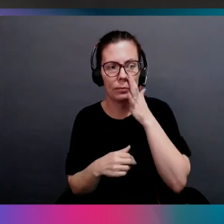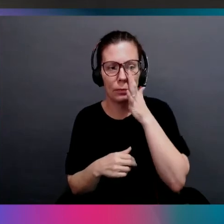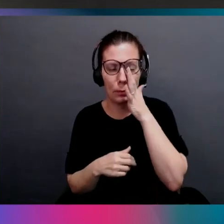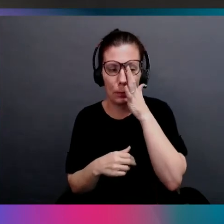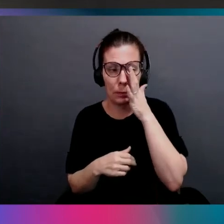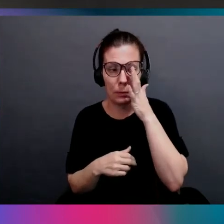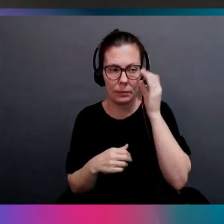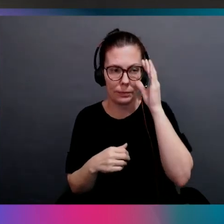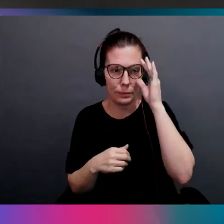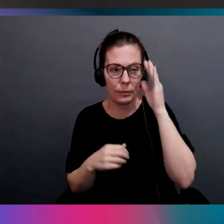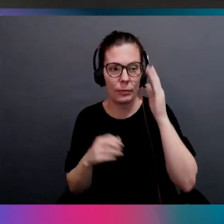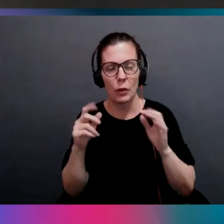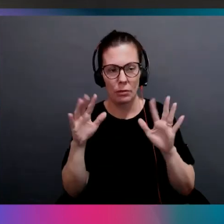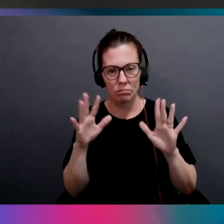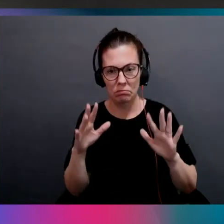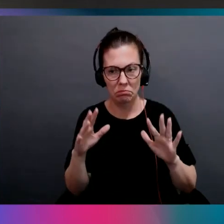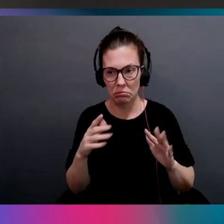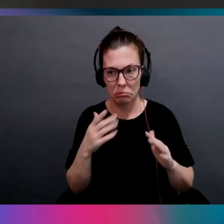here. Okay, we're good.